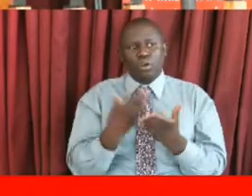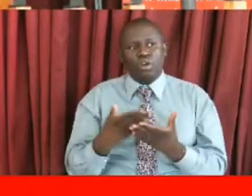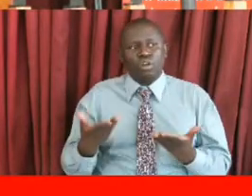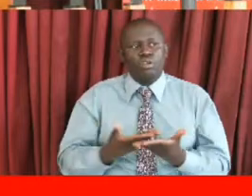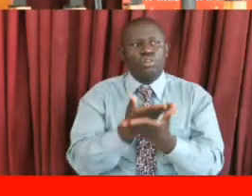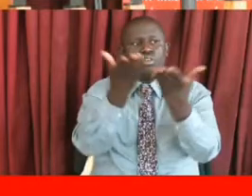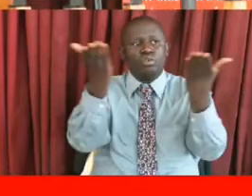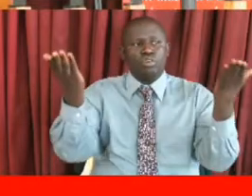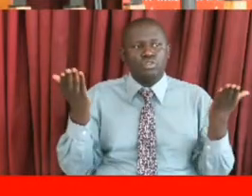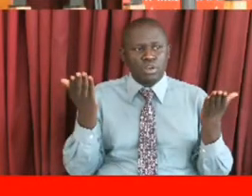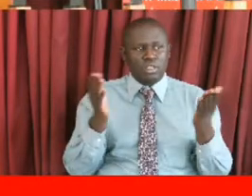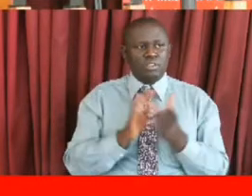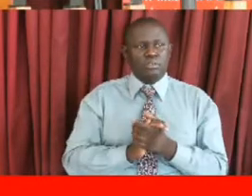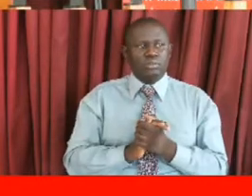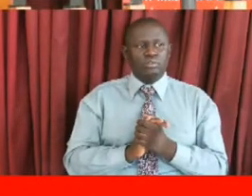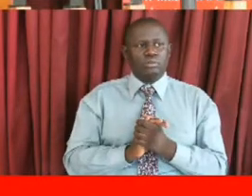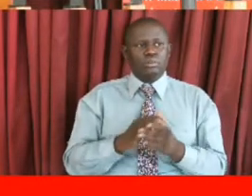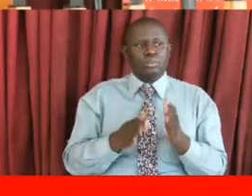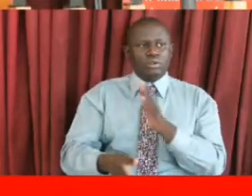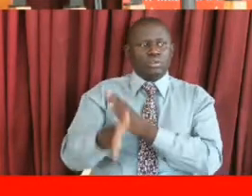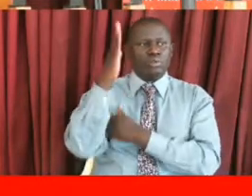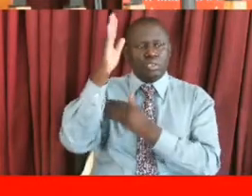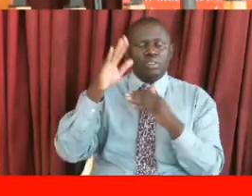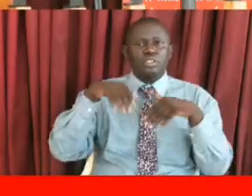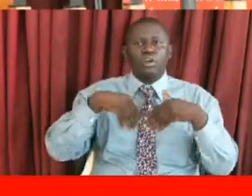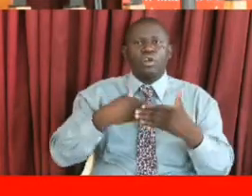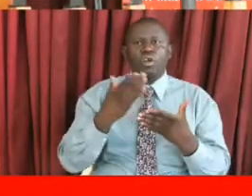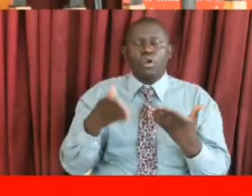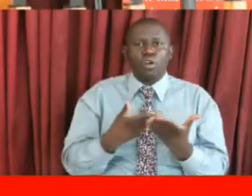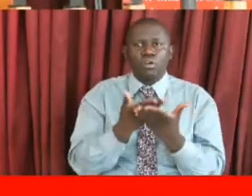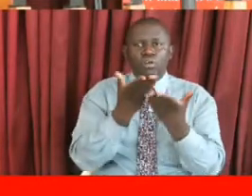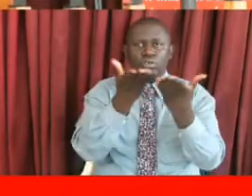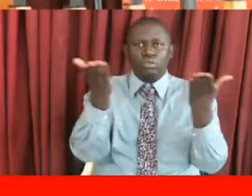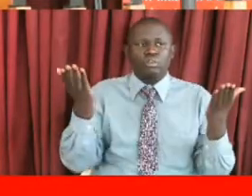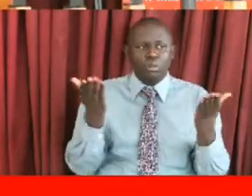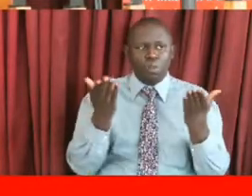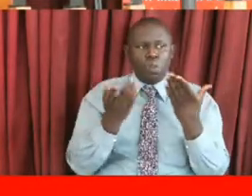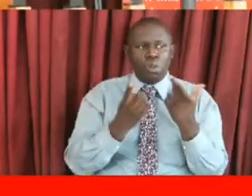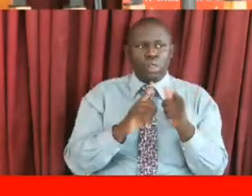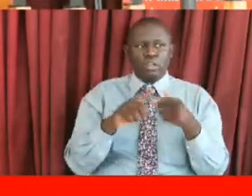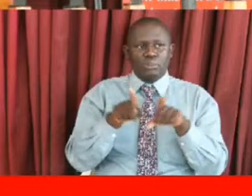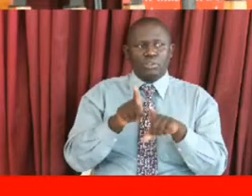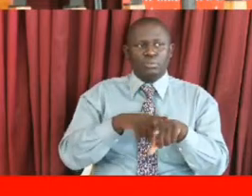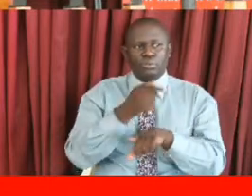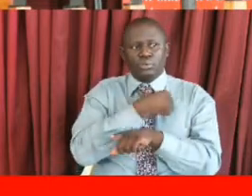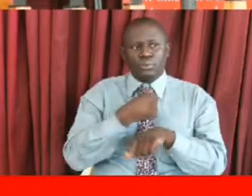everywhere God is everywhere God is omnipotent